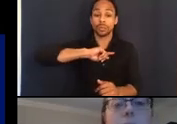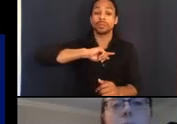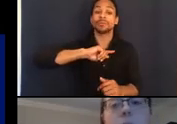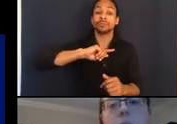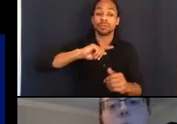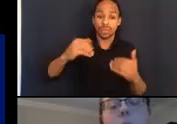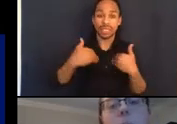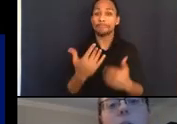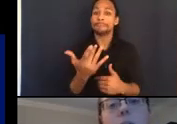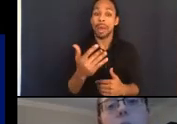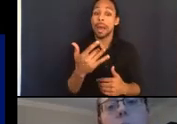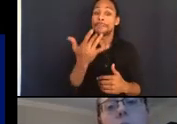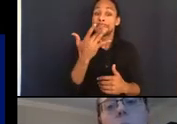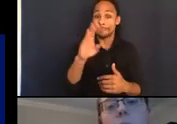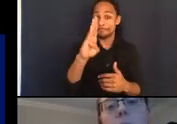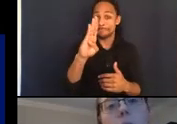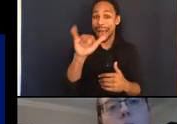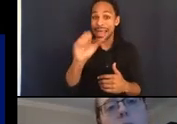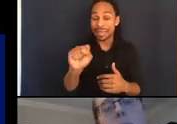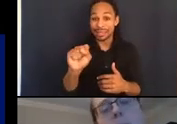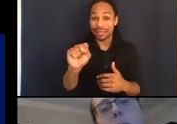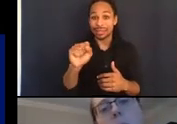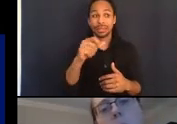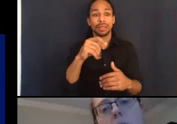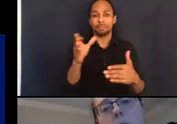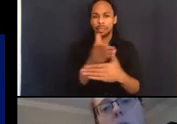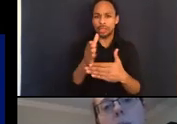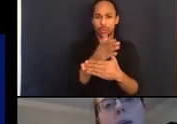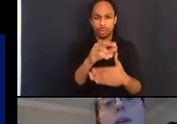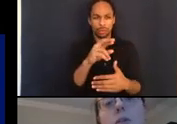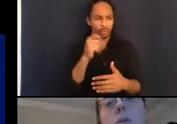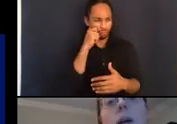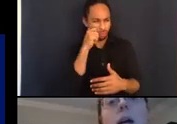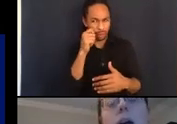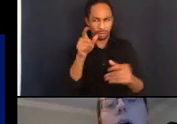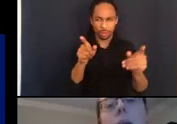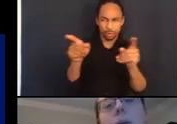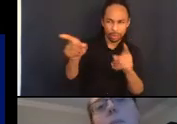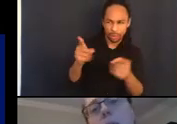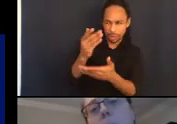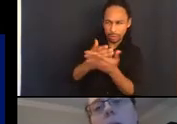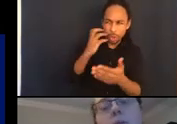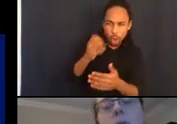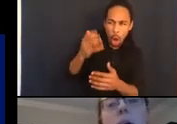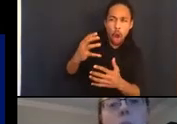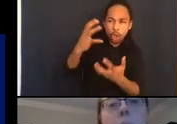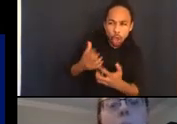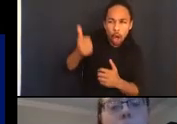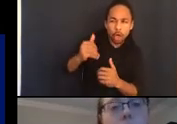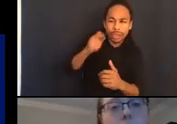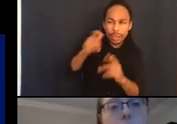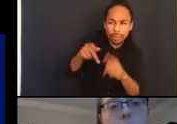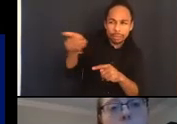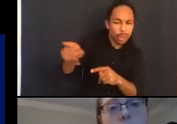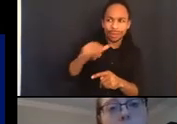CDC's testing criteria was quite loose, and we were concerned that that was leading to either implicit bias or